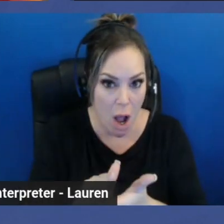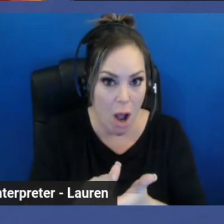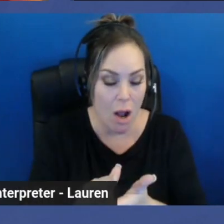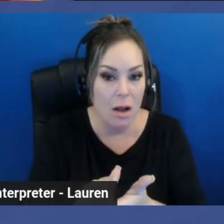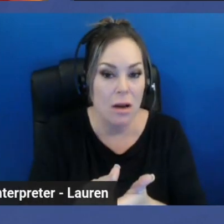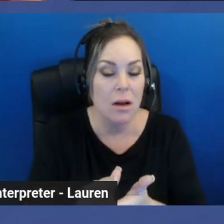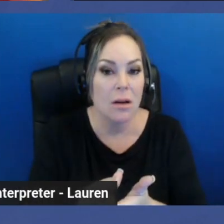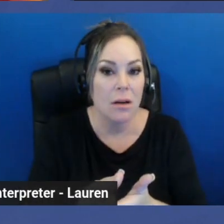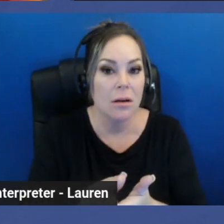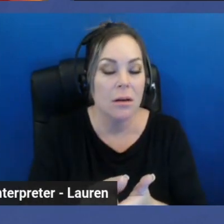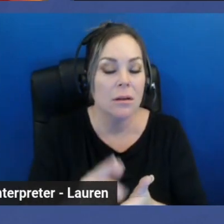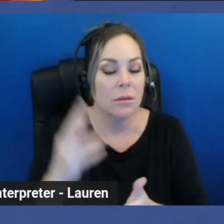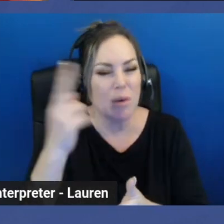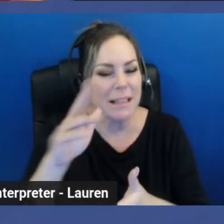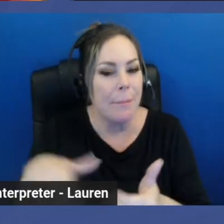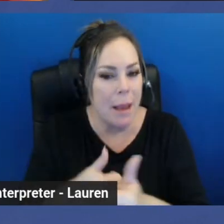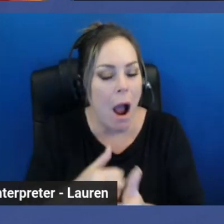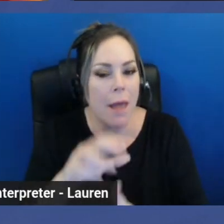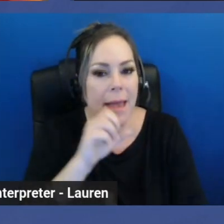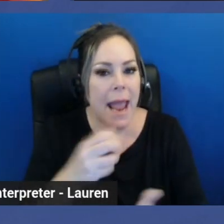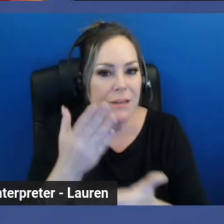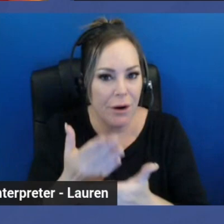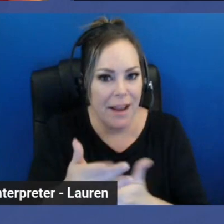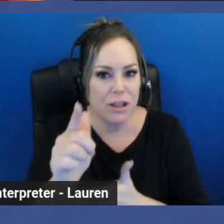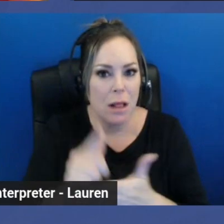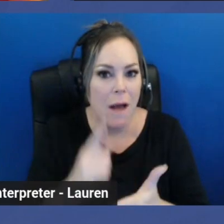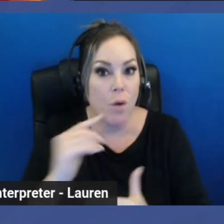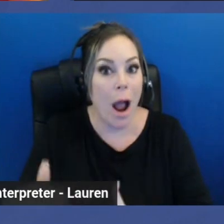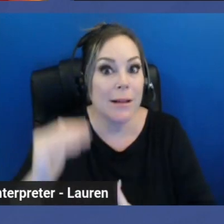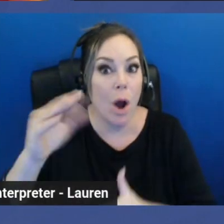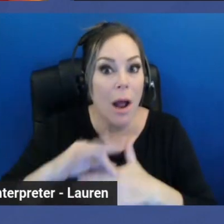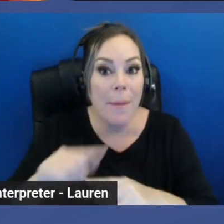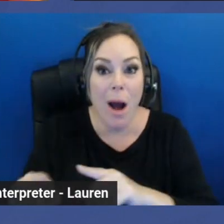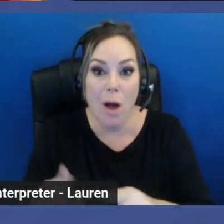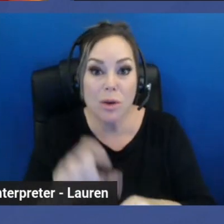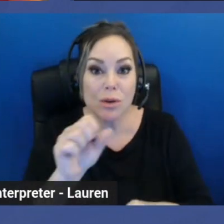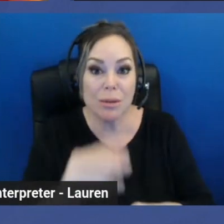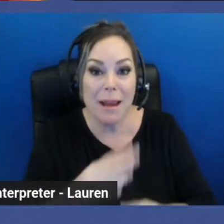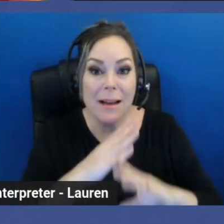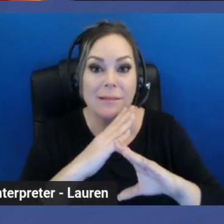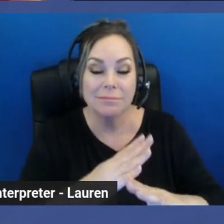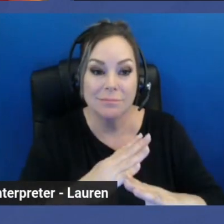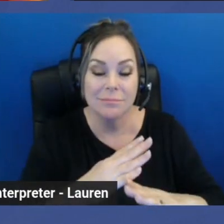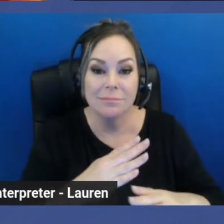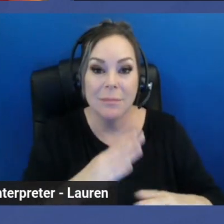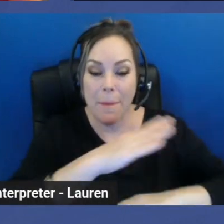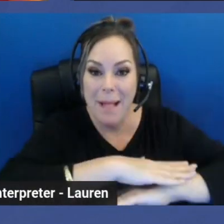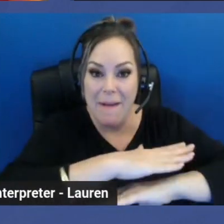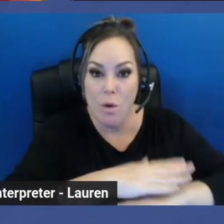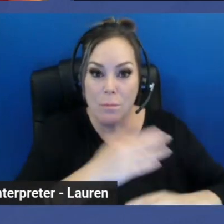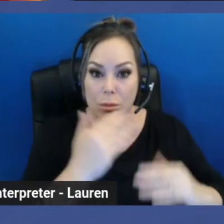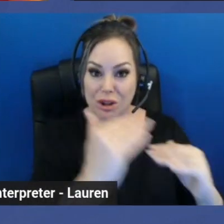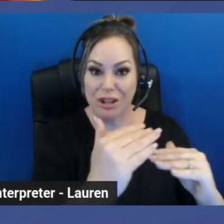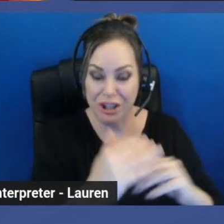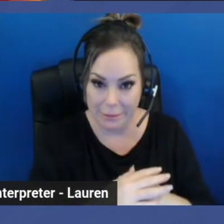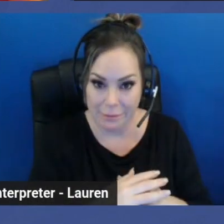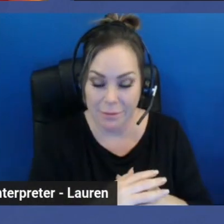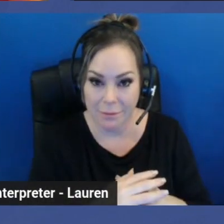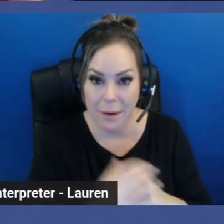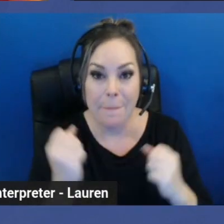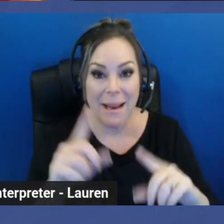content, but even the restrictions on accessing social media platforms. Now we see a number of